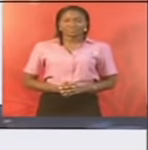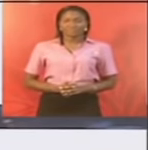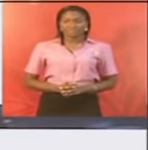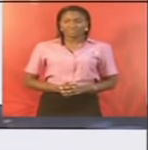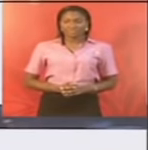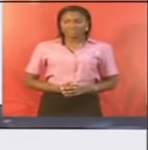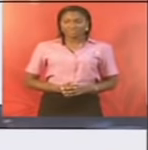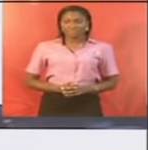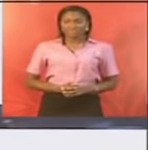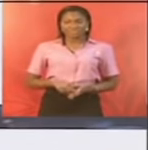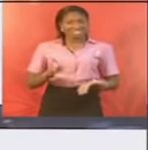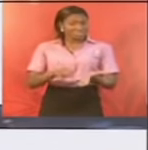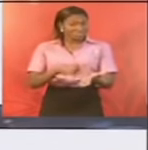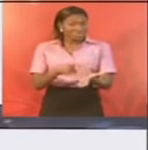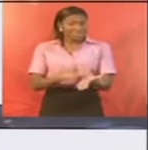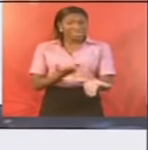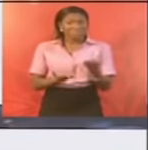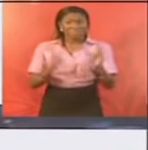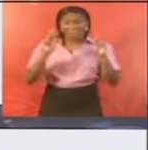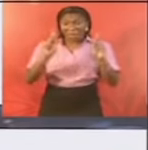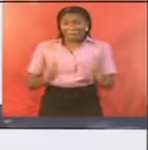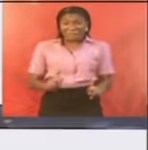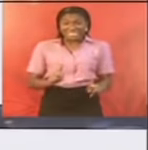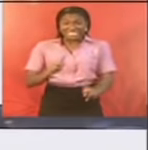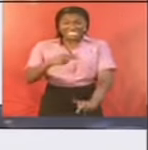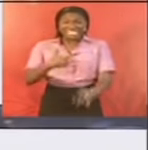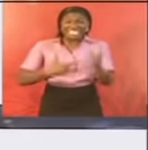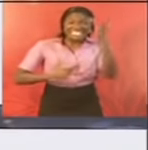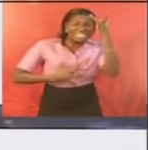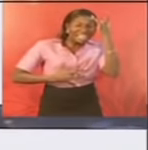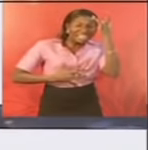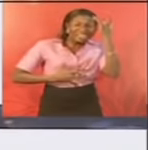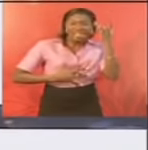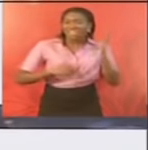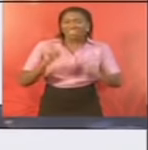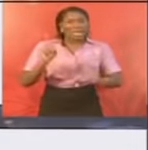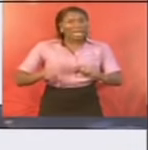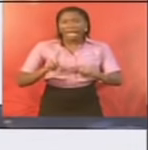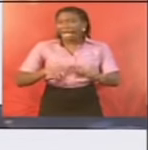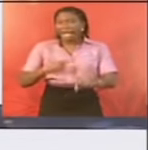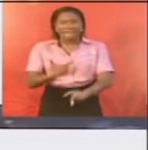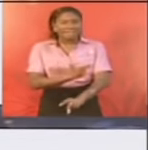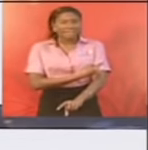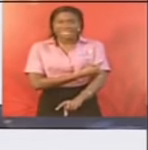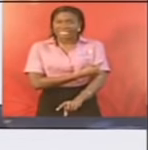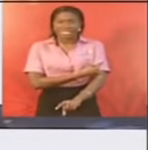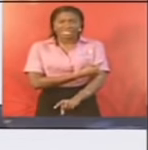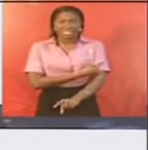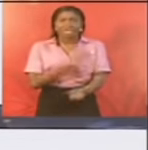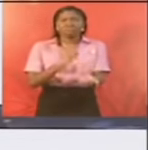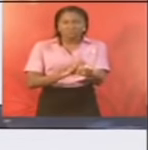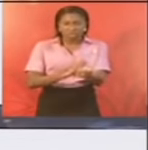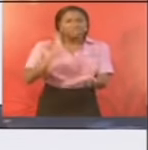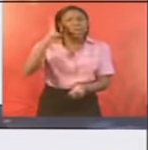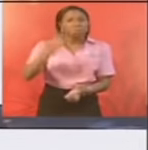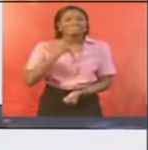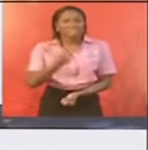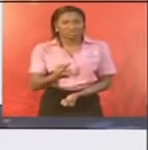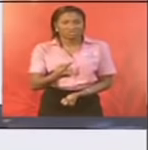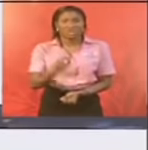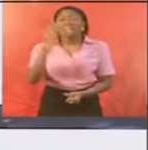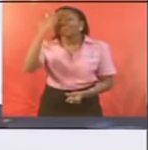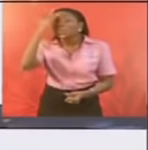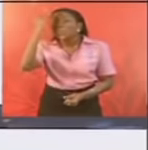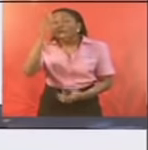state that based on a person's particular condition, they may not be able to get the vaccine. And because of that, the 95% coverage